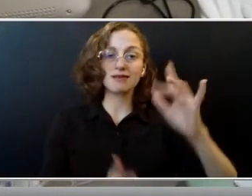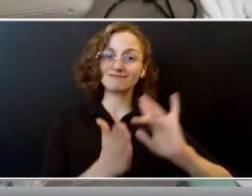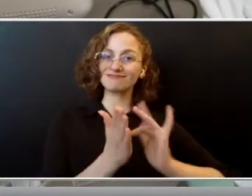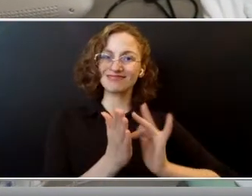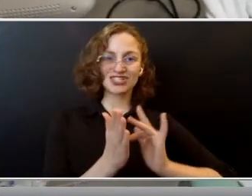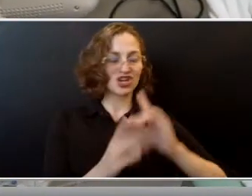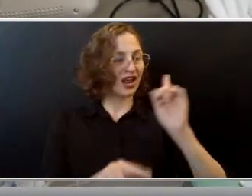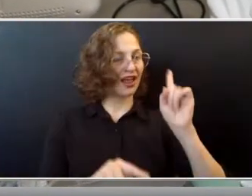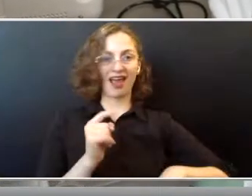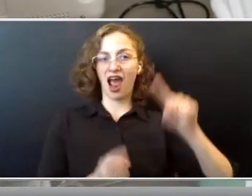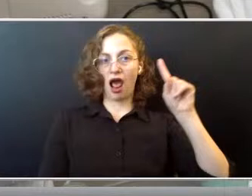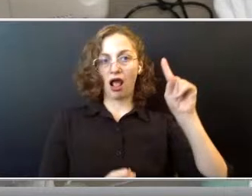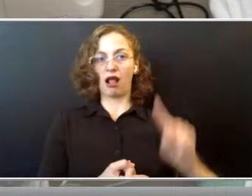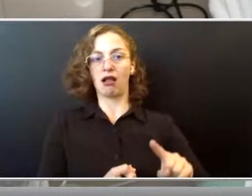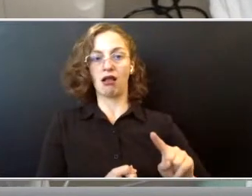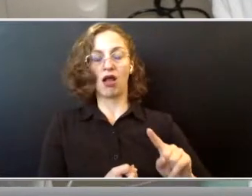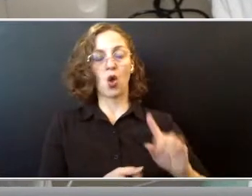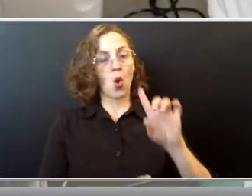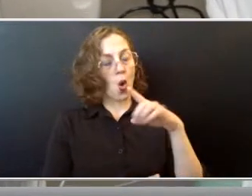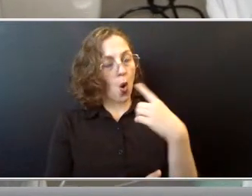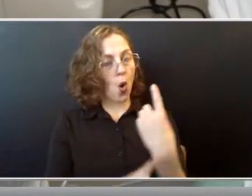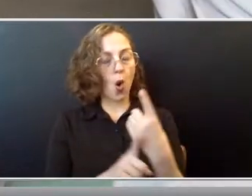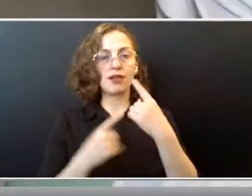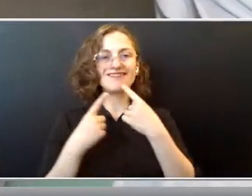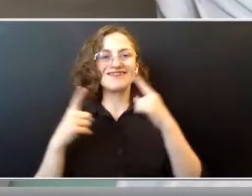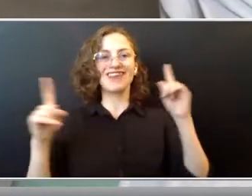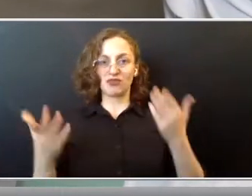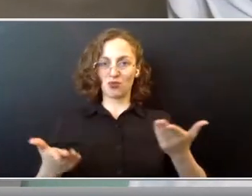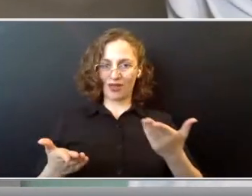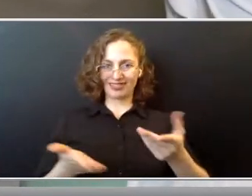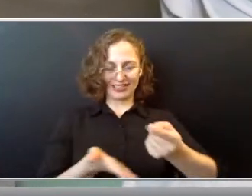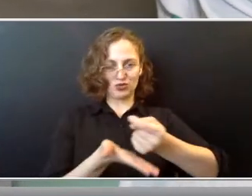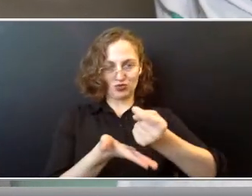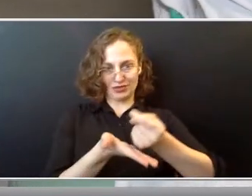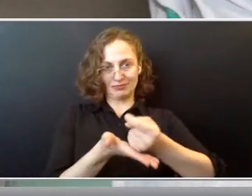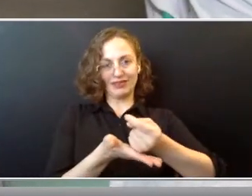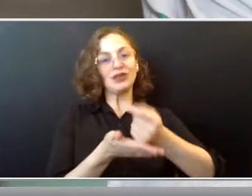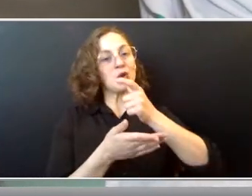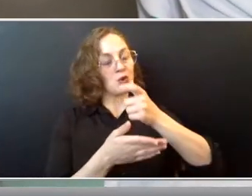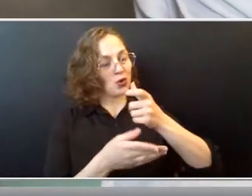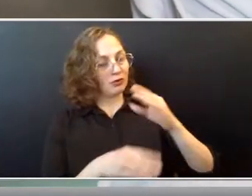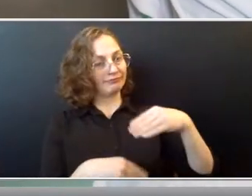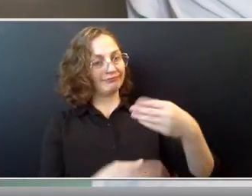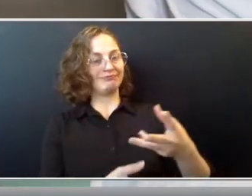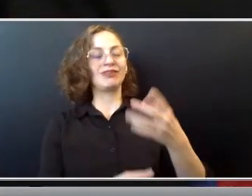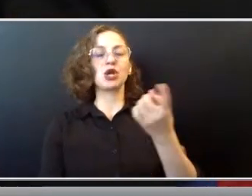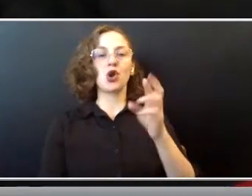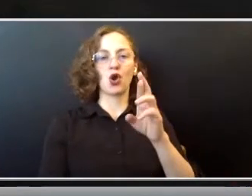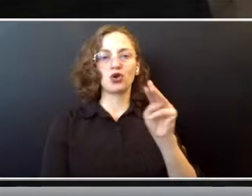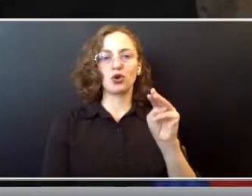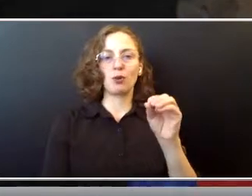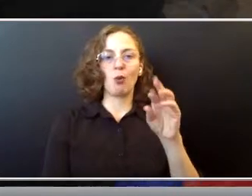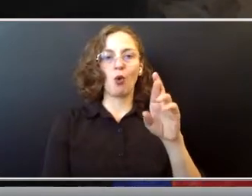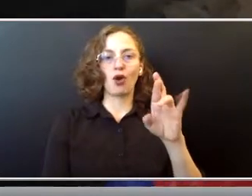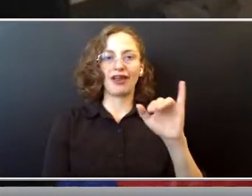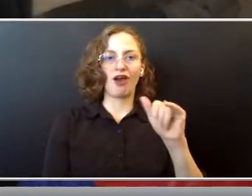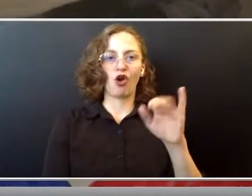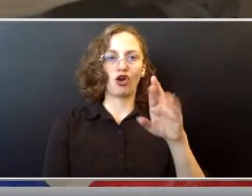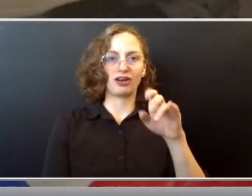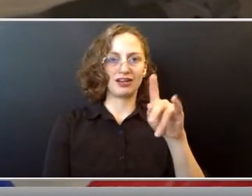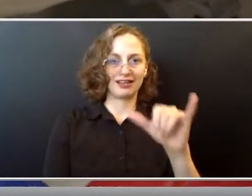this treatment, administered by Dr. Patrick Moriarty at the University of Kansas Health System. It's called